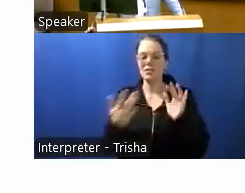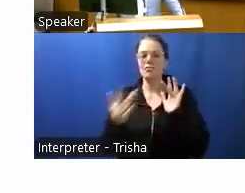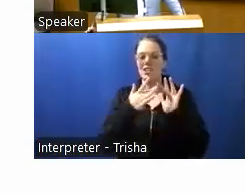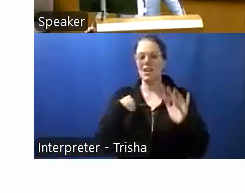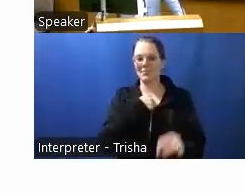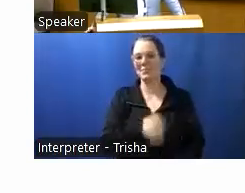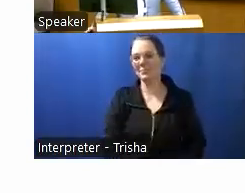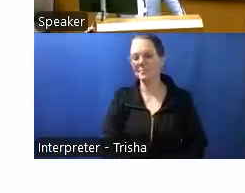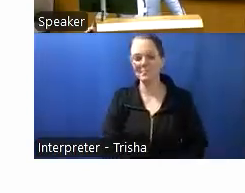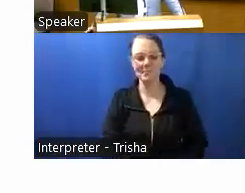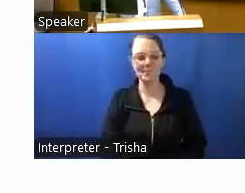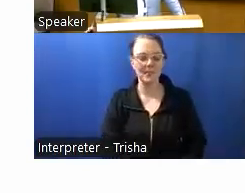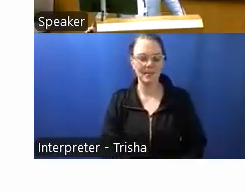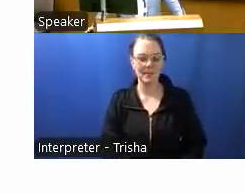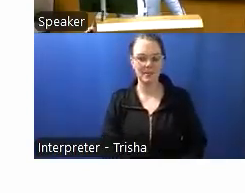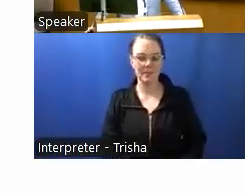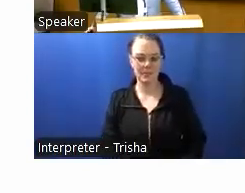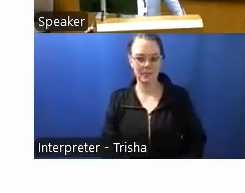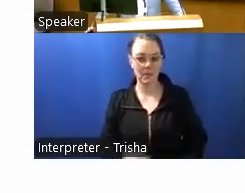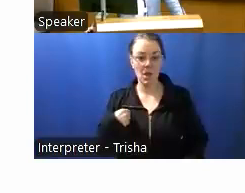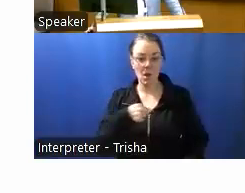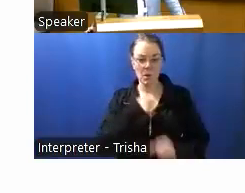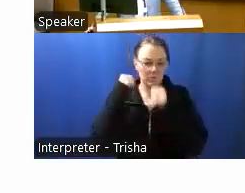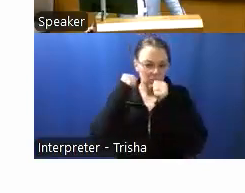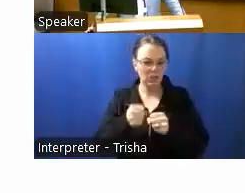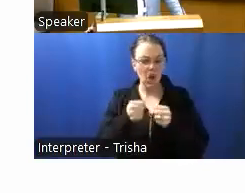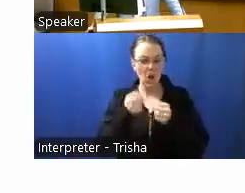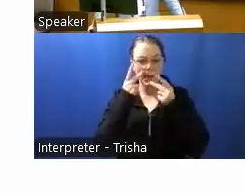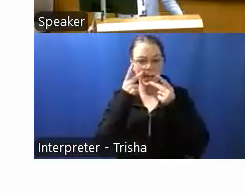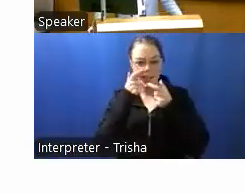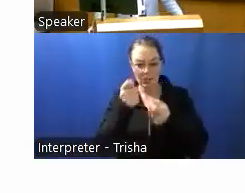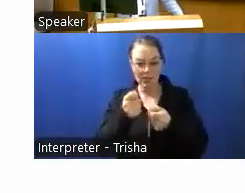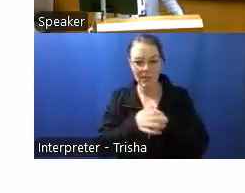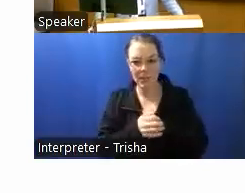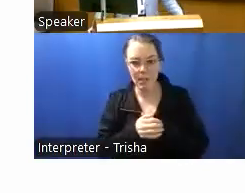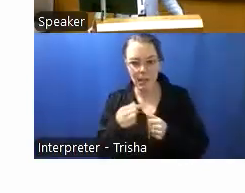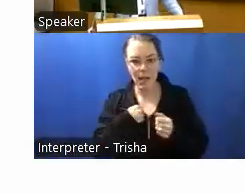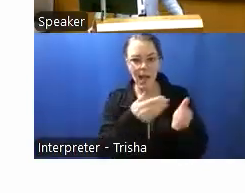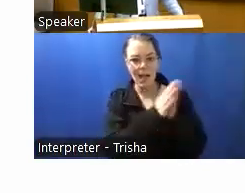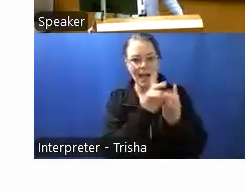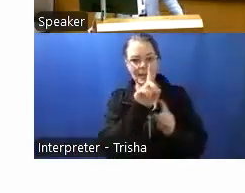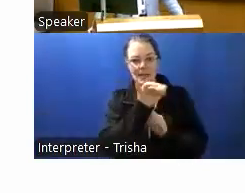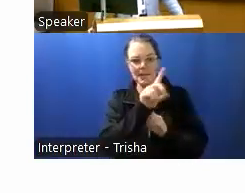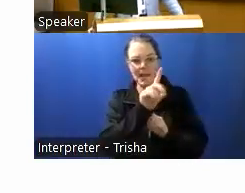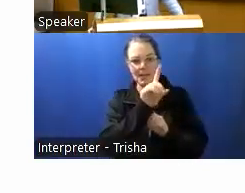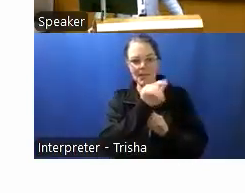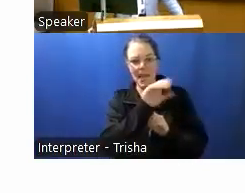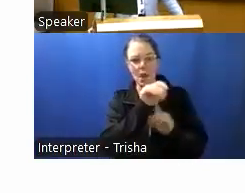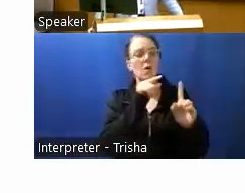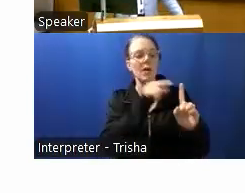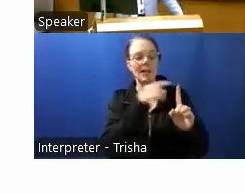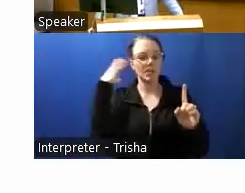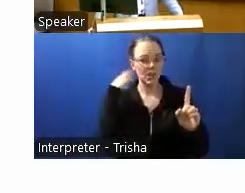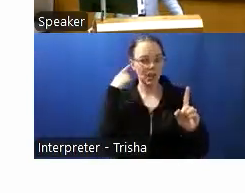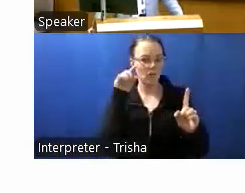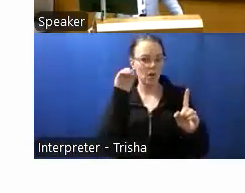contact us. I mean, we are so interested. I asked David DiLetto, who is the chair of the